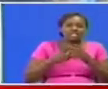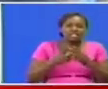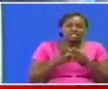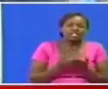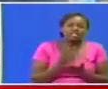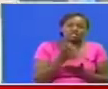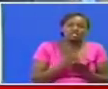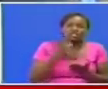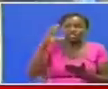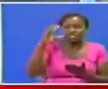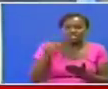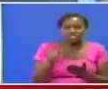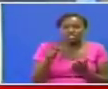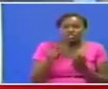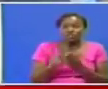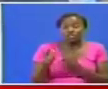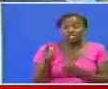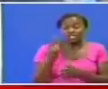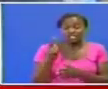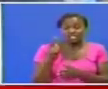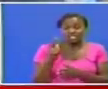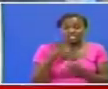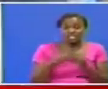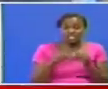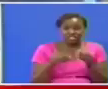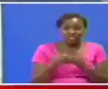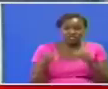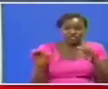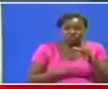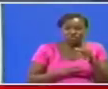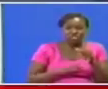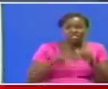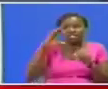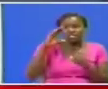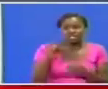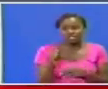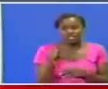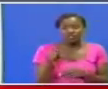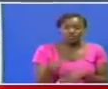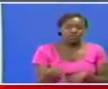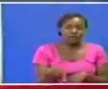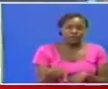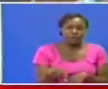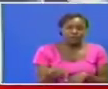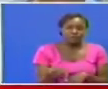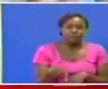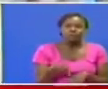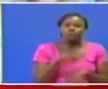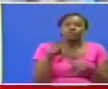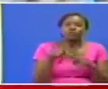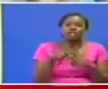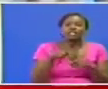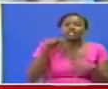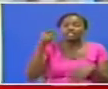cabinet secretaries to the legislature and creation of deputy cabinet secretaries. Today, when Kenyan delegations go